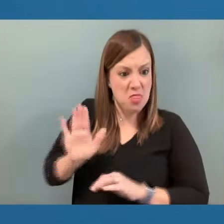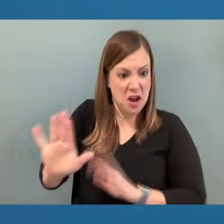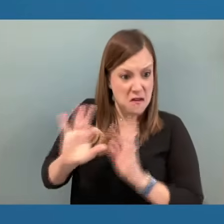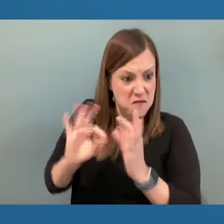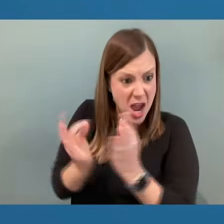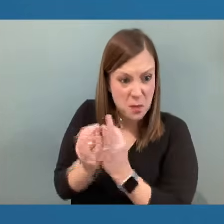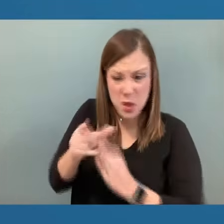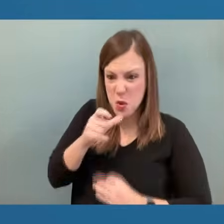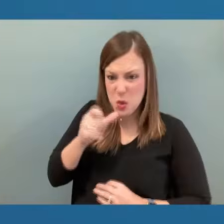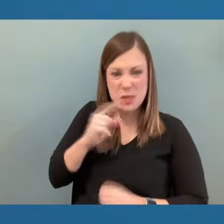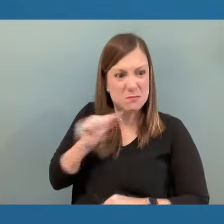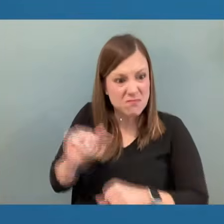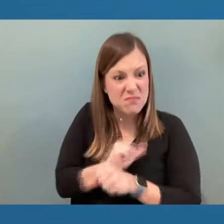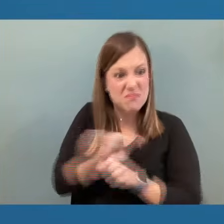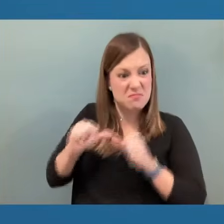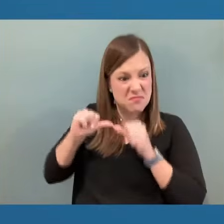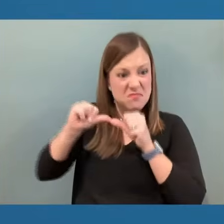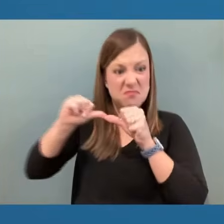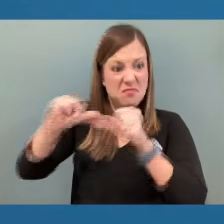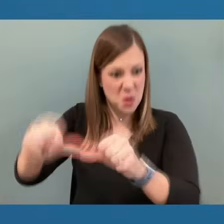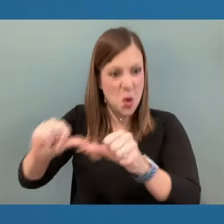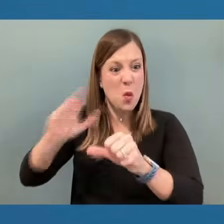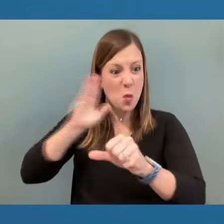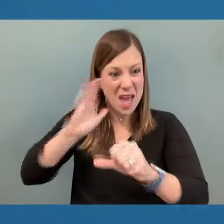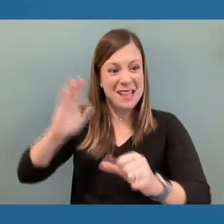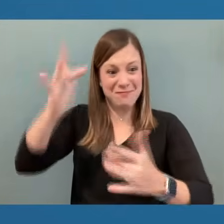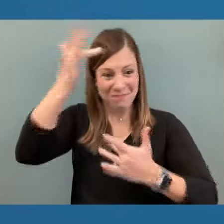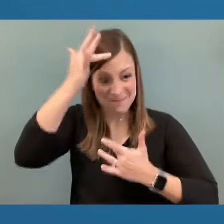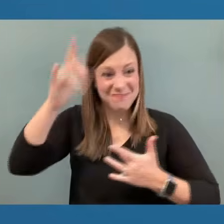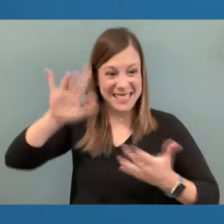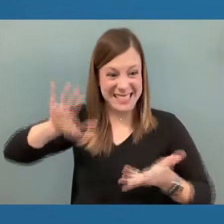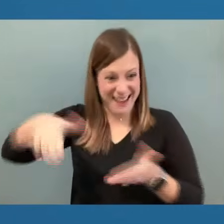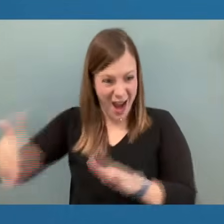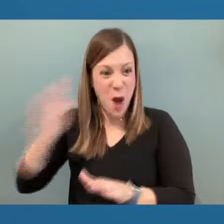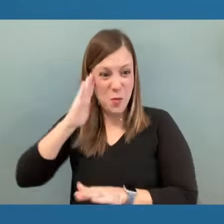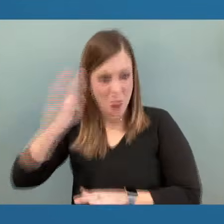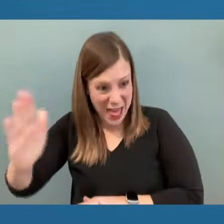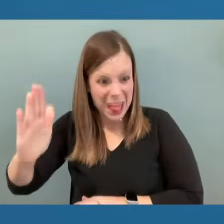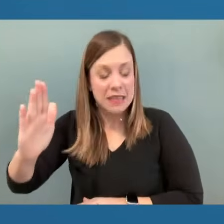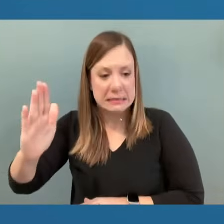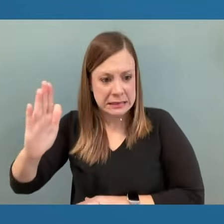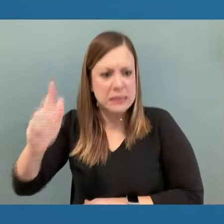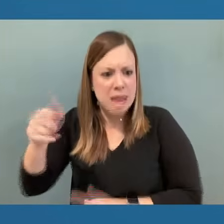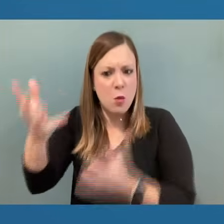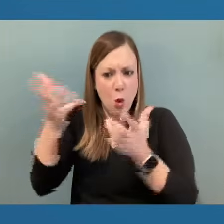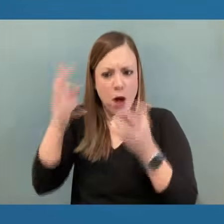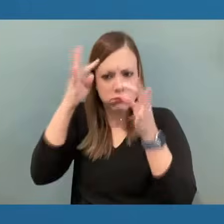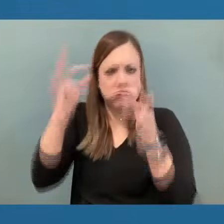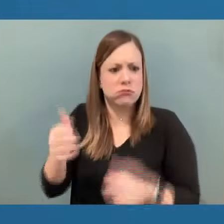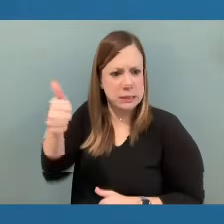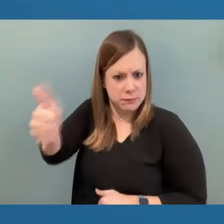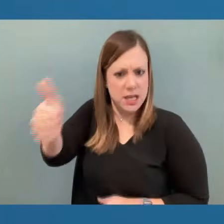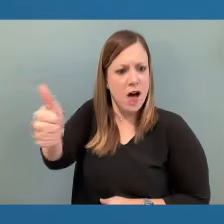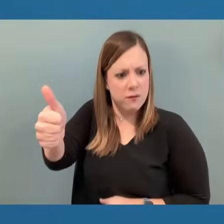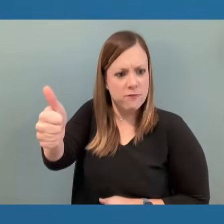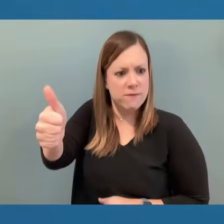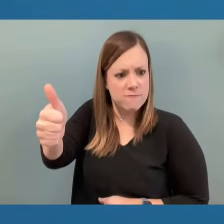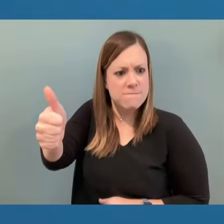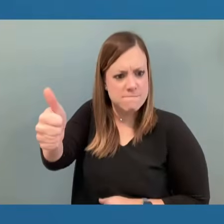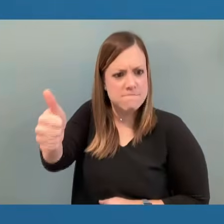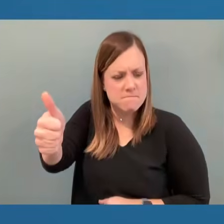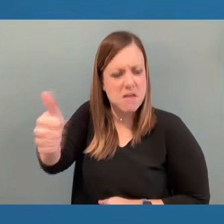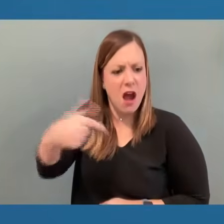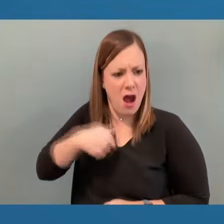at home, or they want themselves to die at home surrounded by family and friends. And my late husband, Yusuf